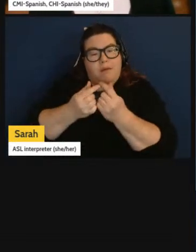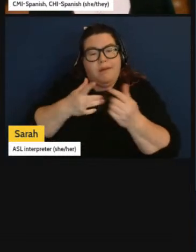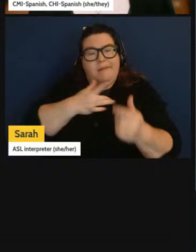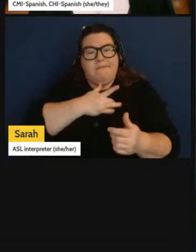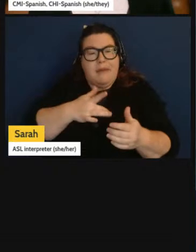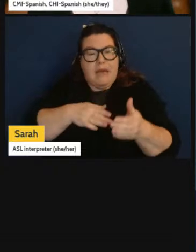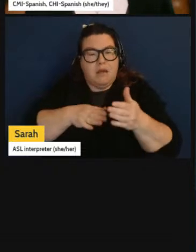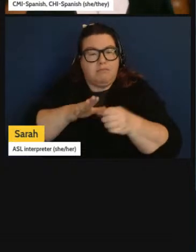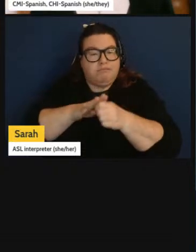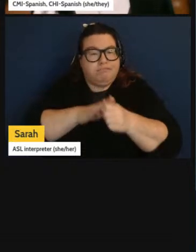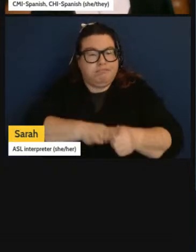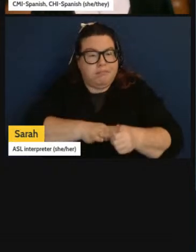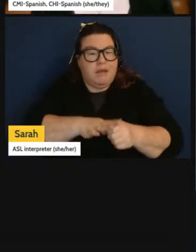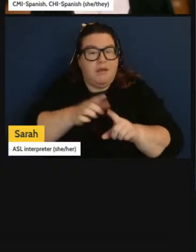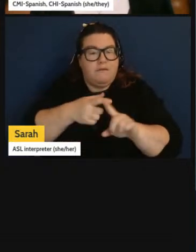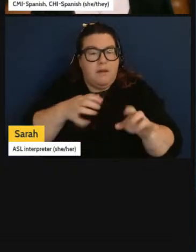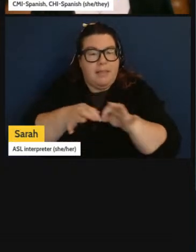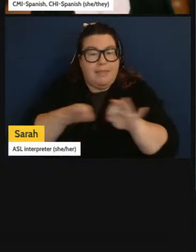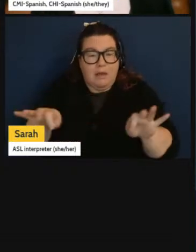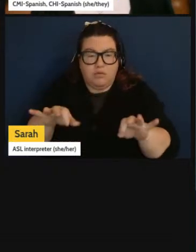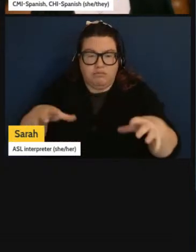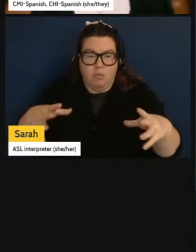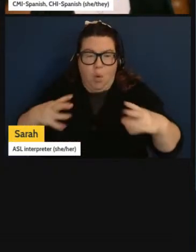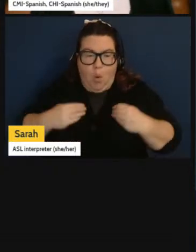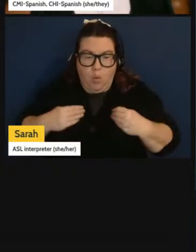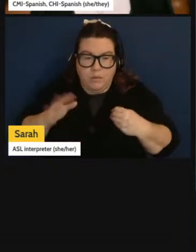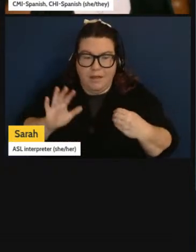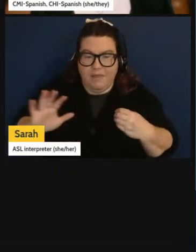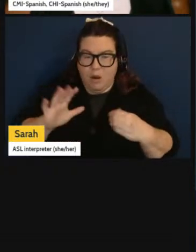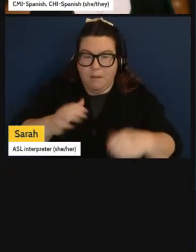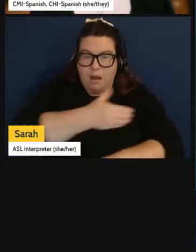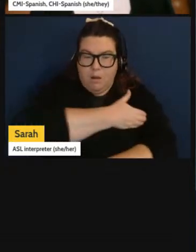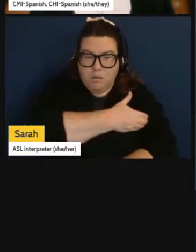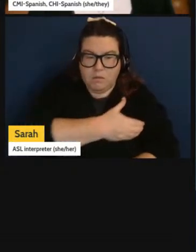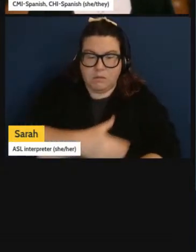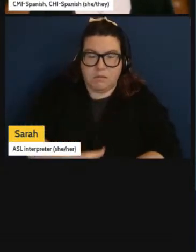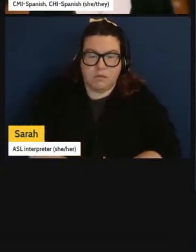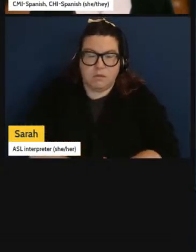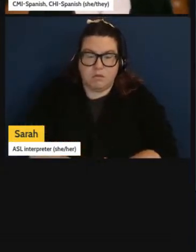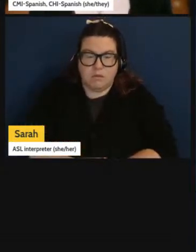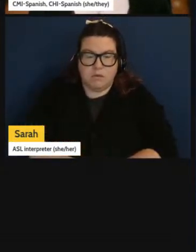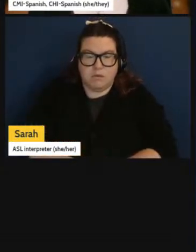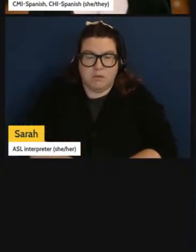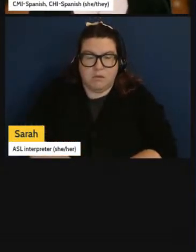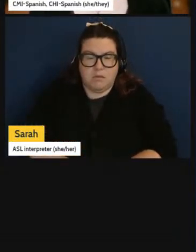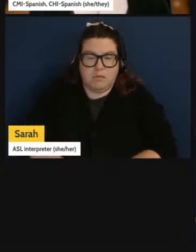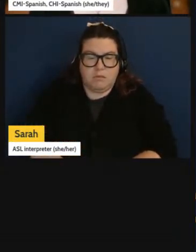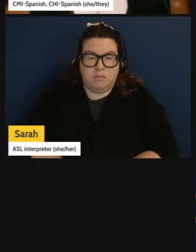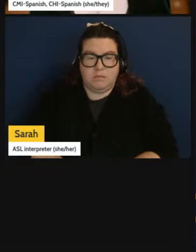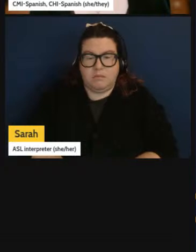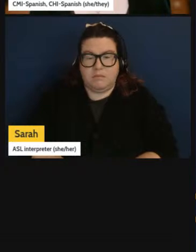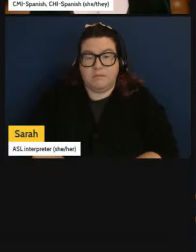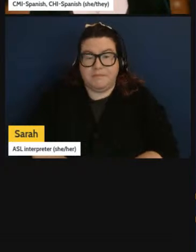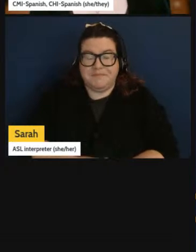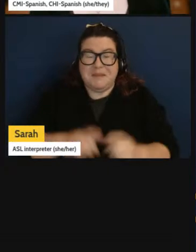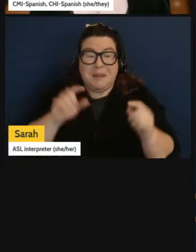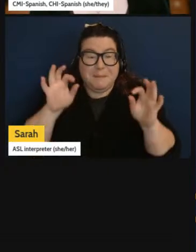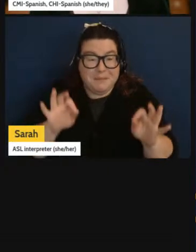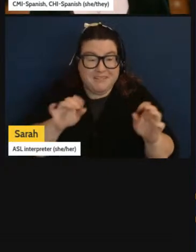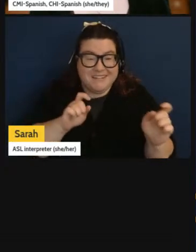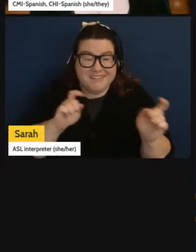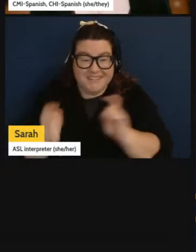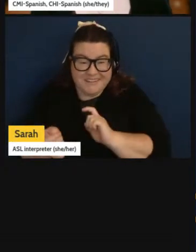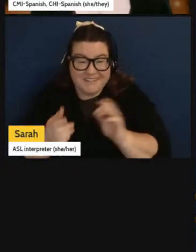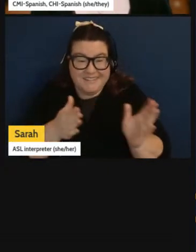by language to take back some of that power. So, perfect segue.